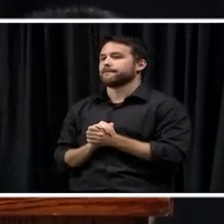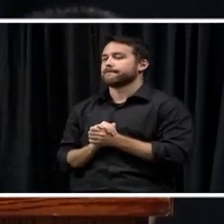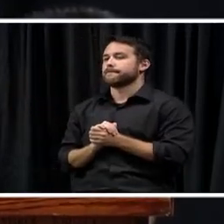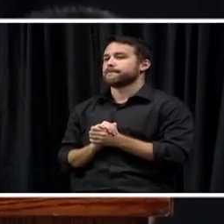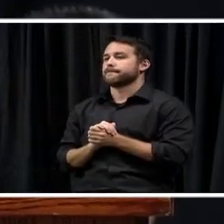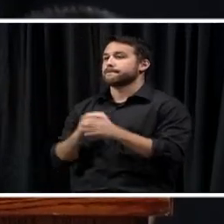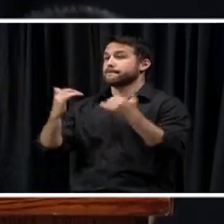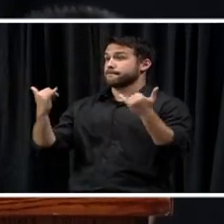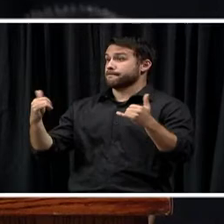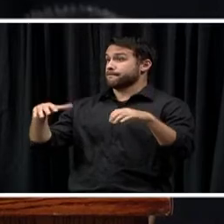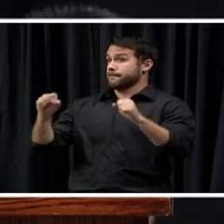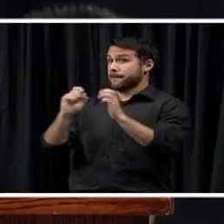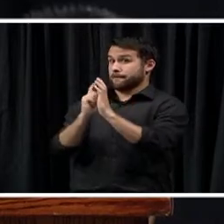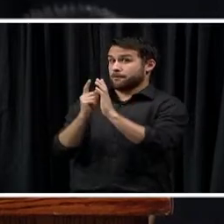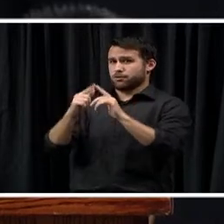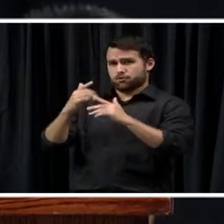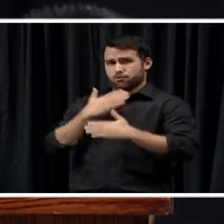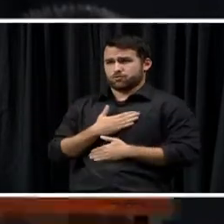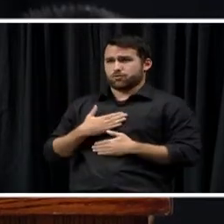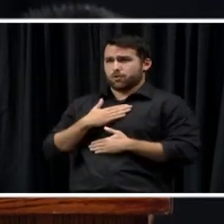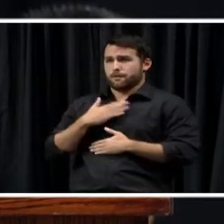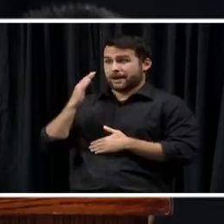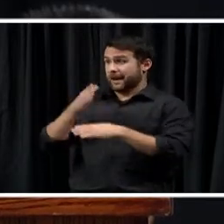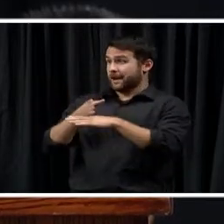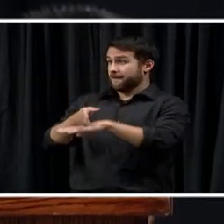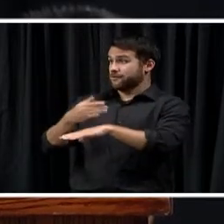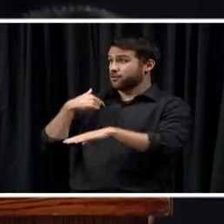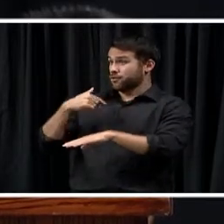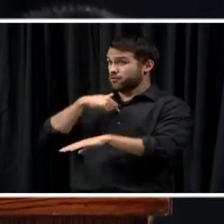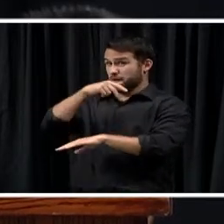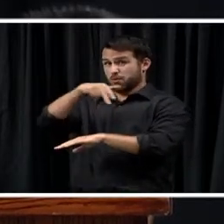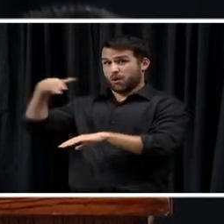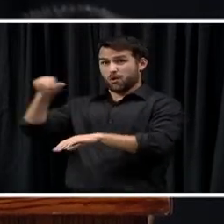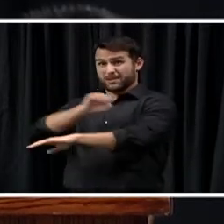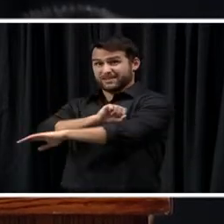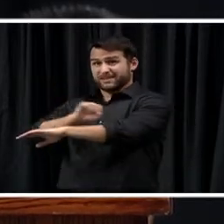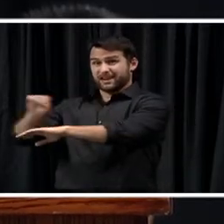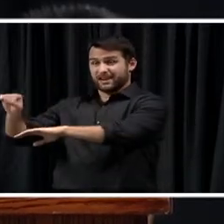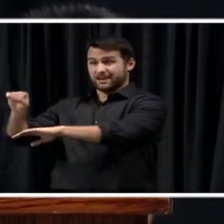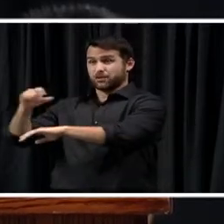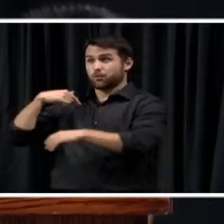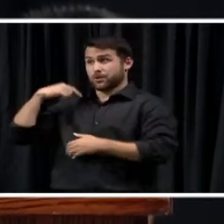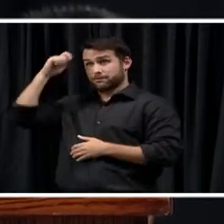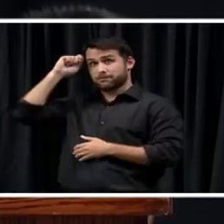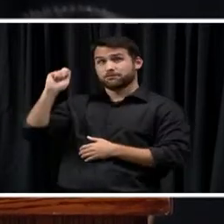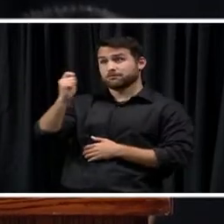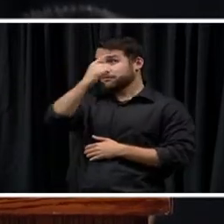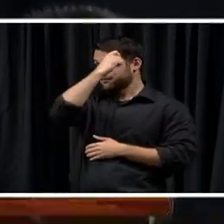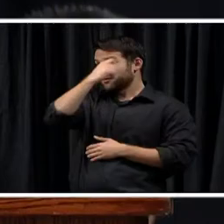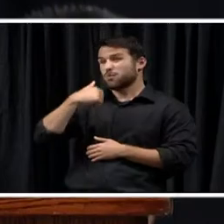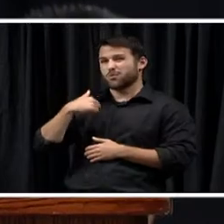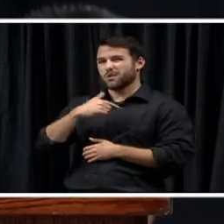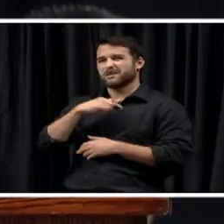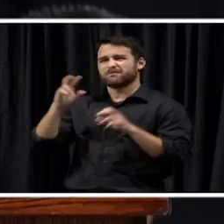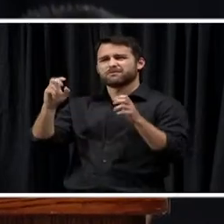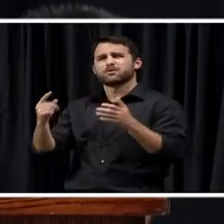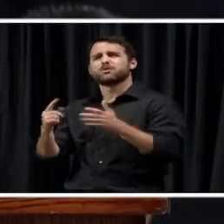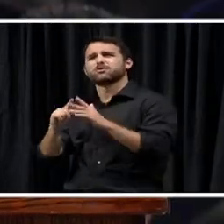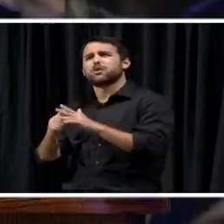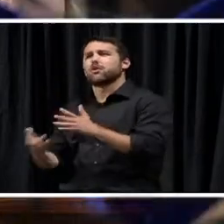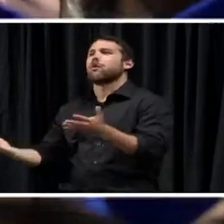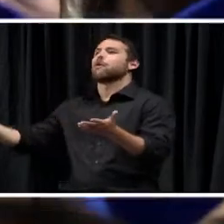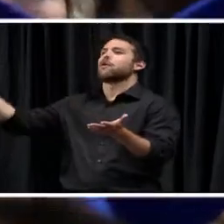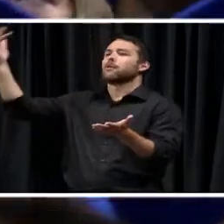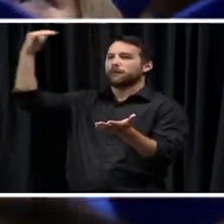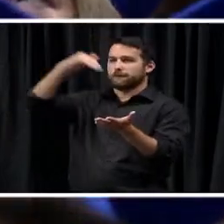So take this moment to enjoy it, because after we walk across the stage and move these tassels, we are starting all over again. This